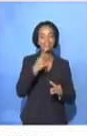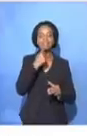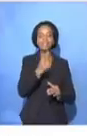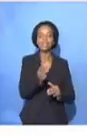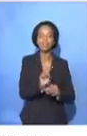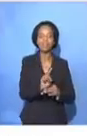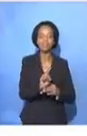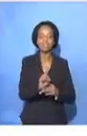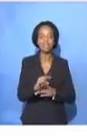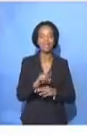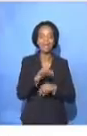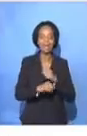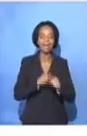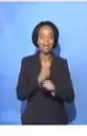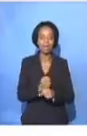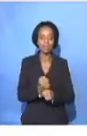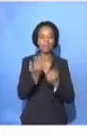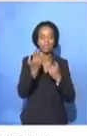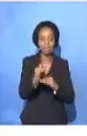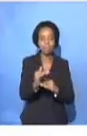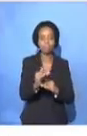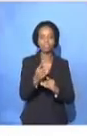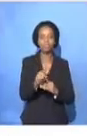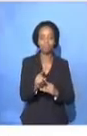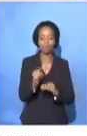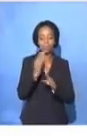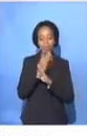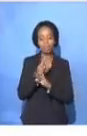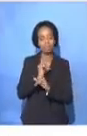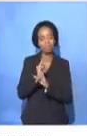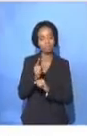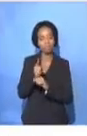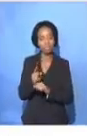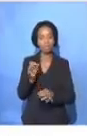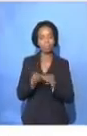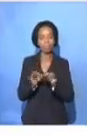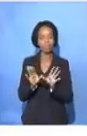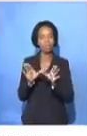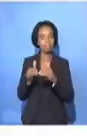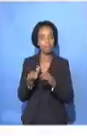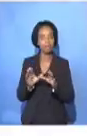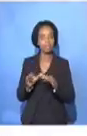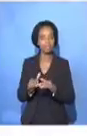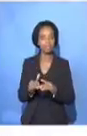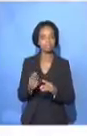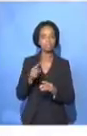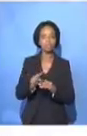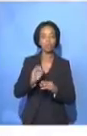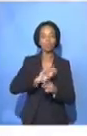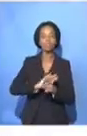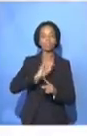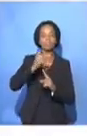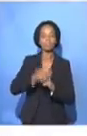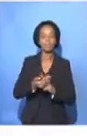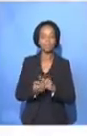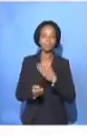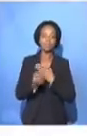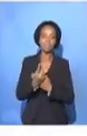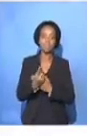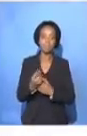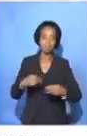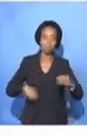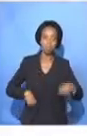annual limits for the private donations to political parties in order to prevent the potential corruption